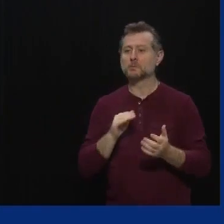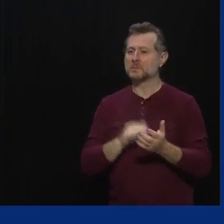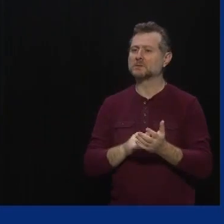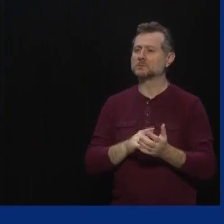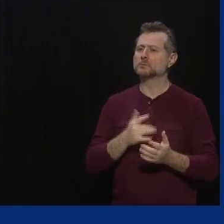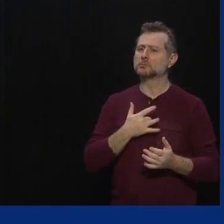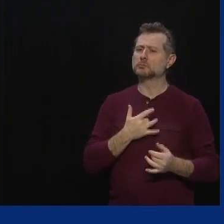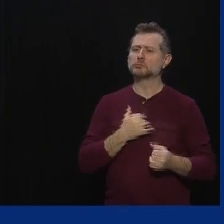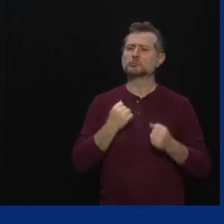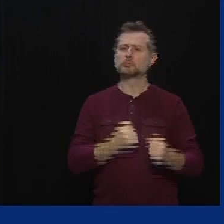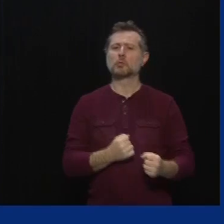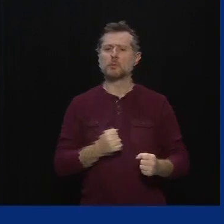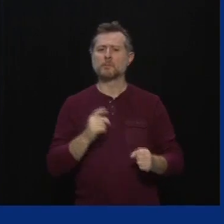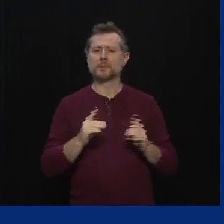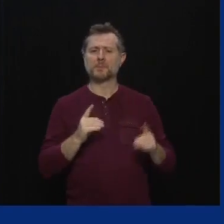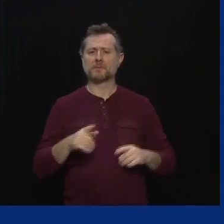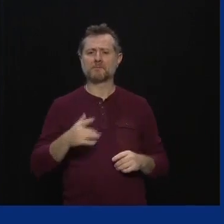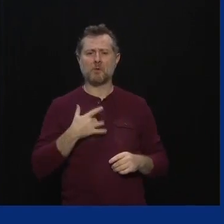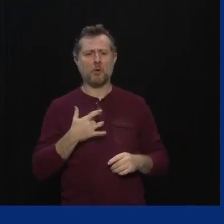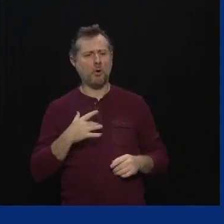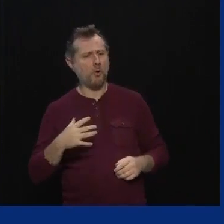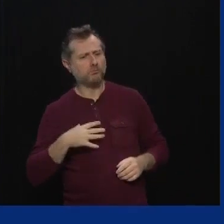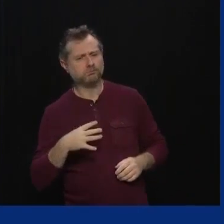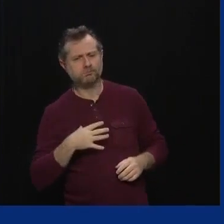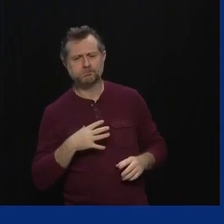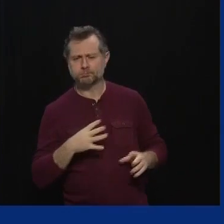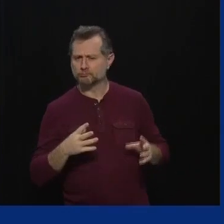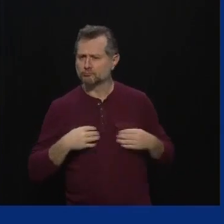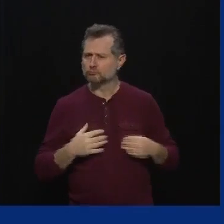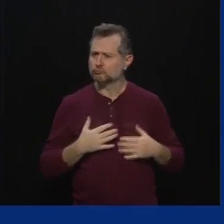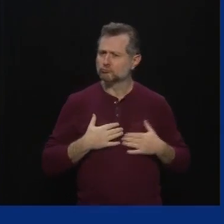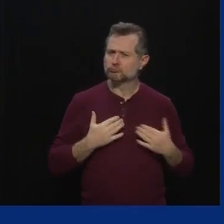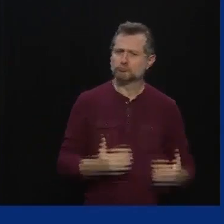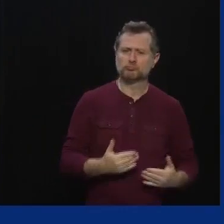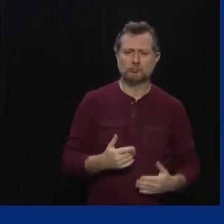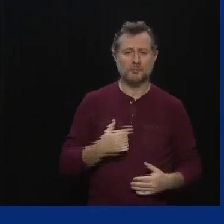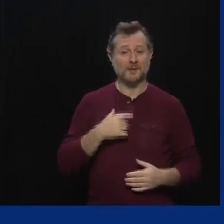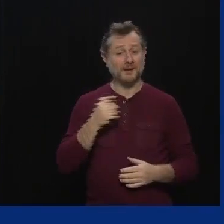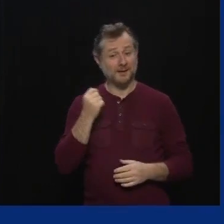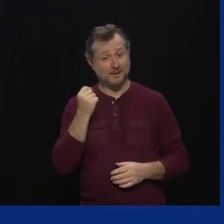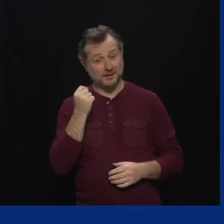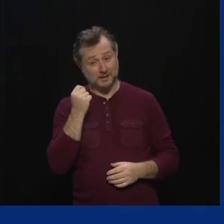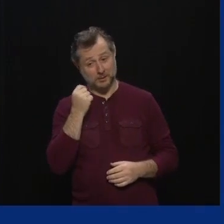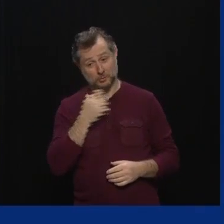that voluntarily. I am certainly willing to look at this. I know the state of California has